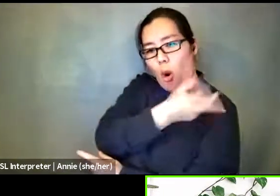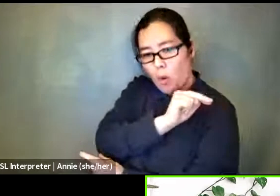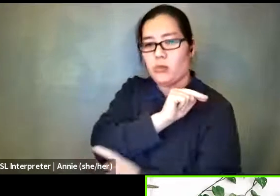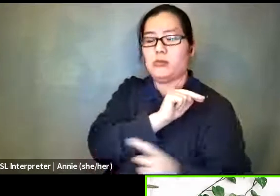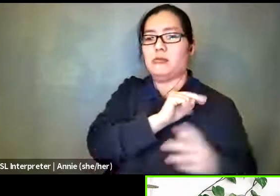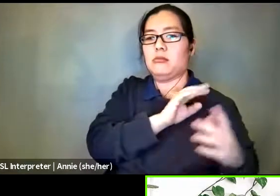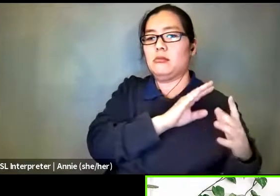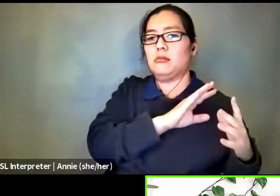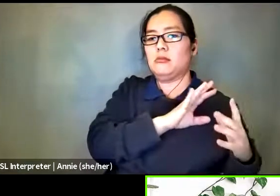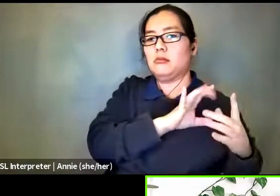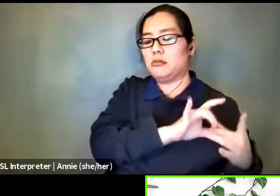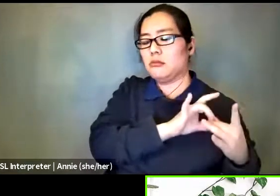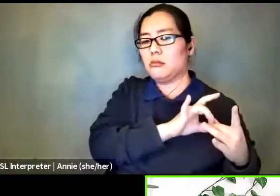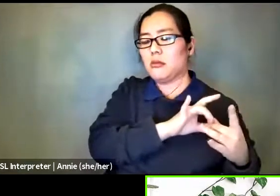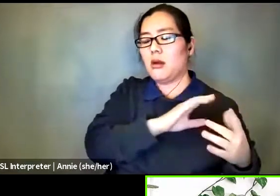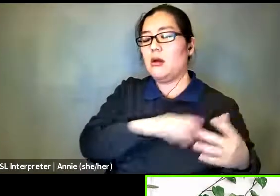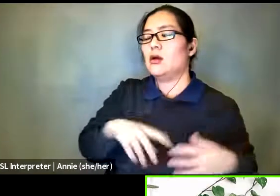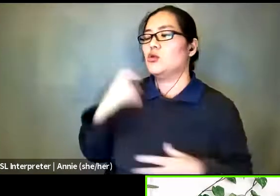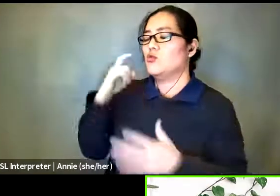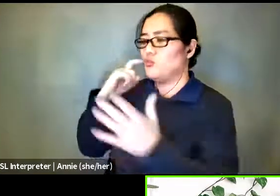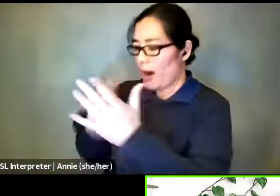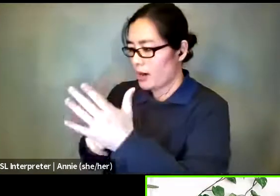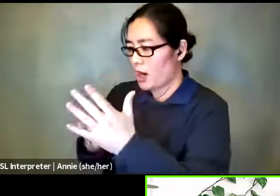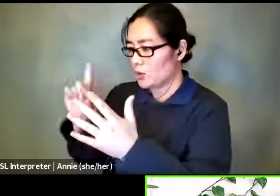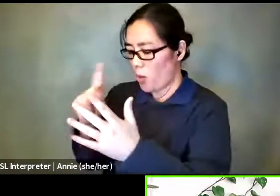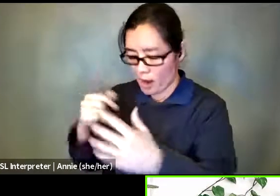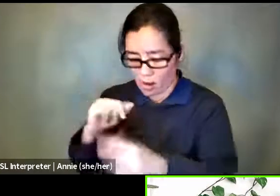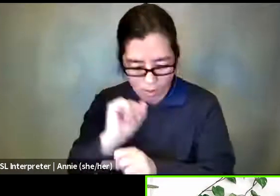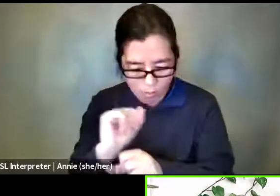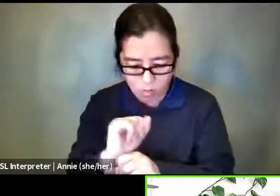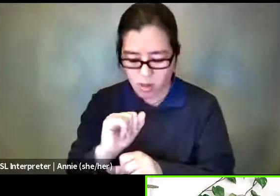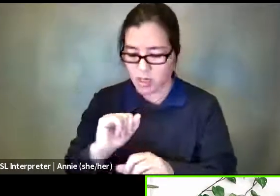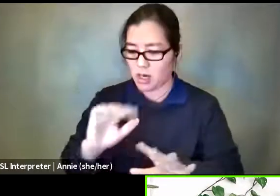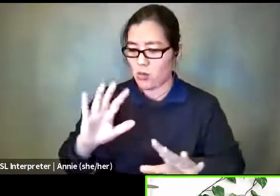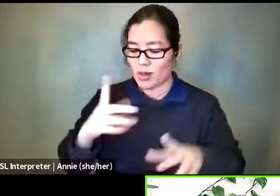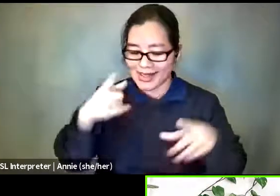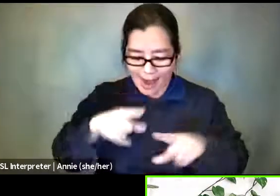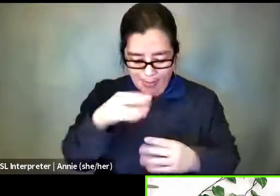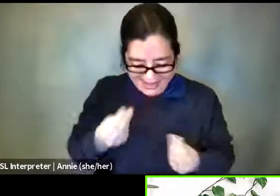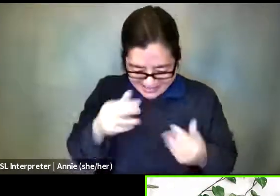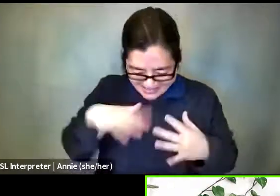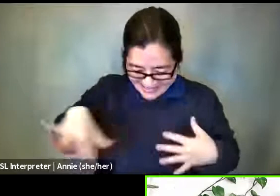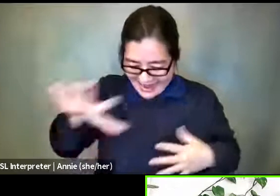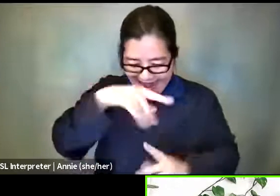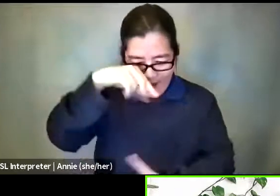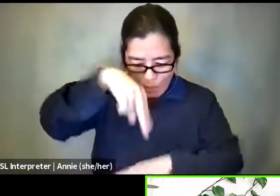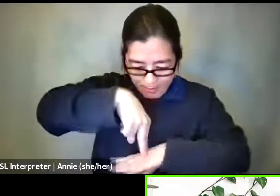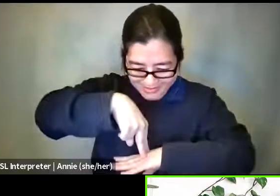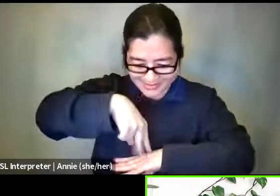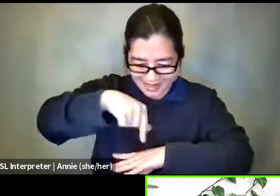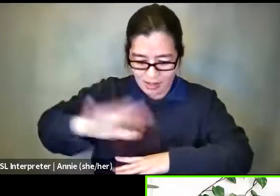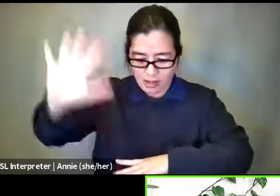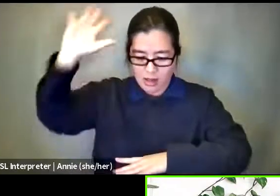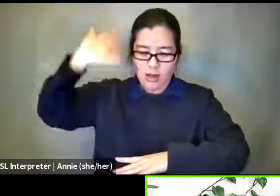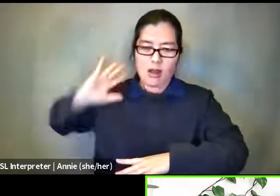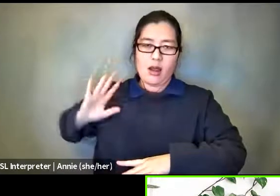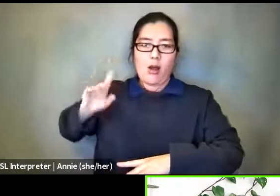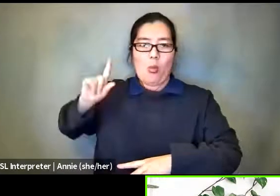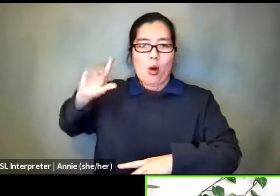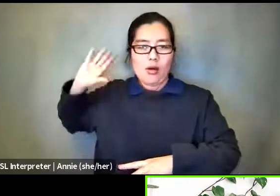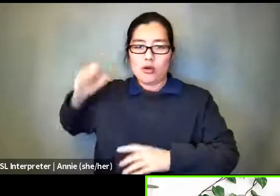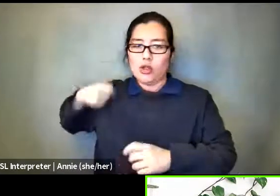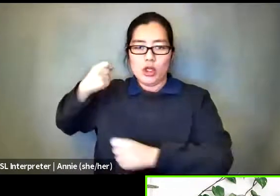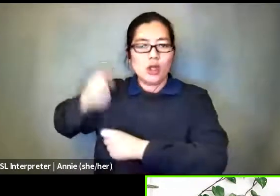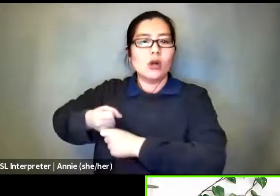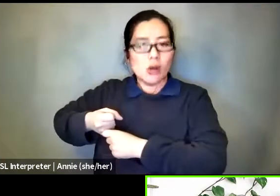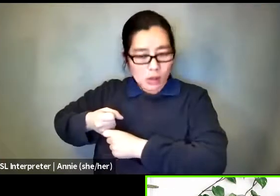live, where you work on those lands over hundreds of years, to the extent that's possible to reconstruct.